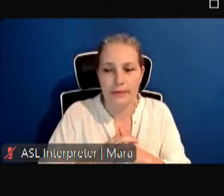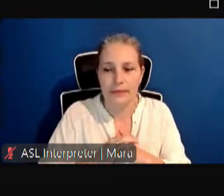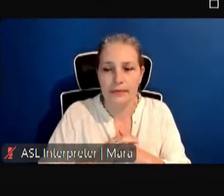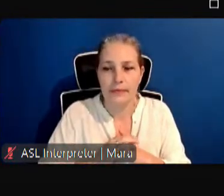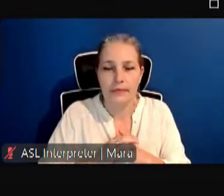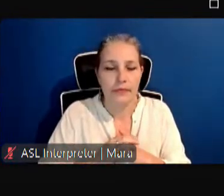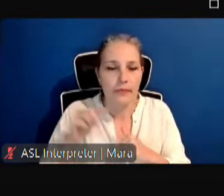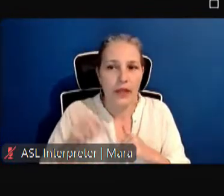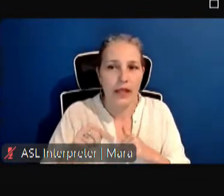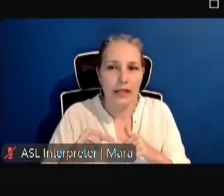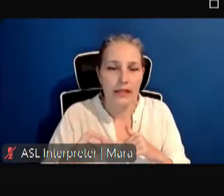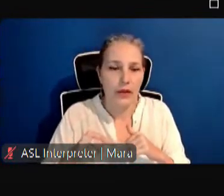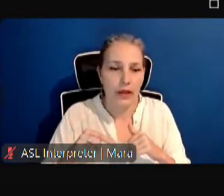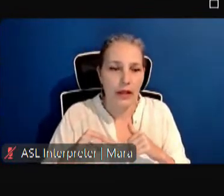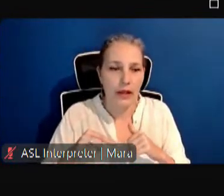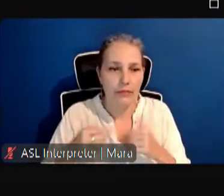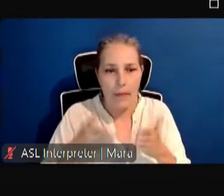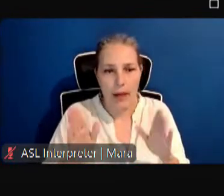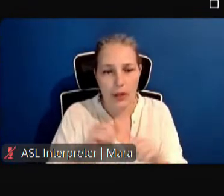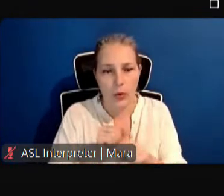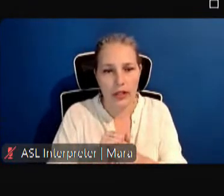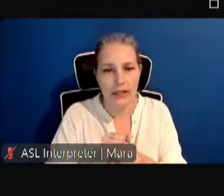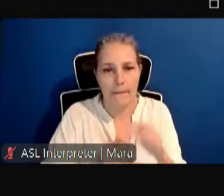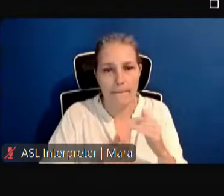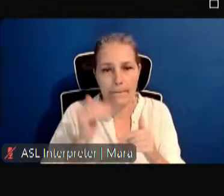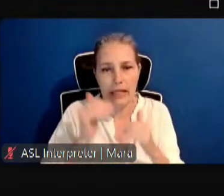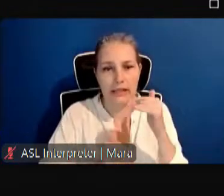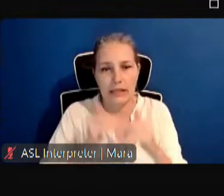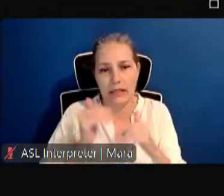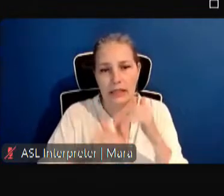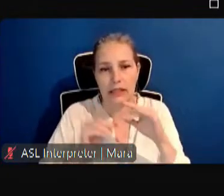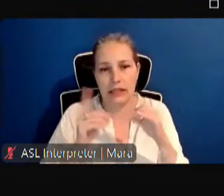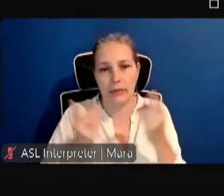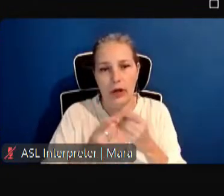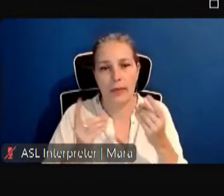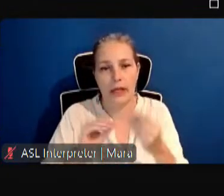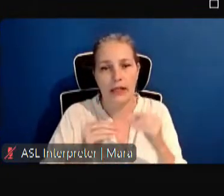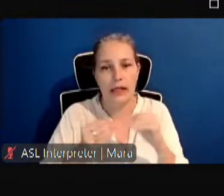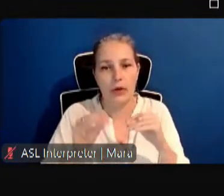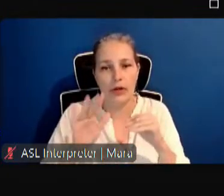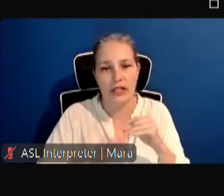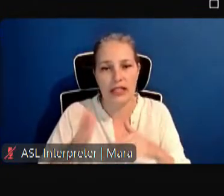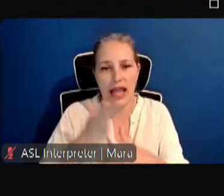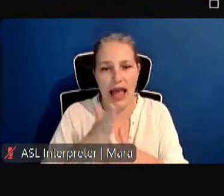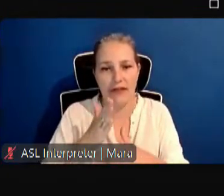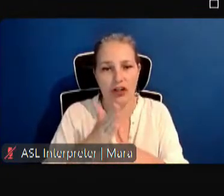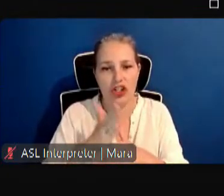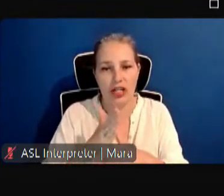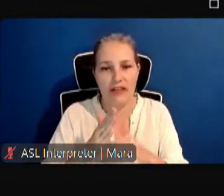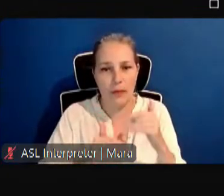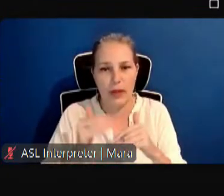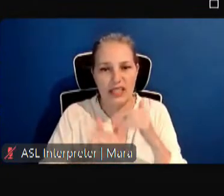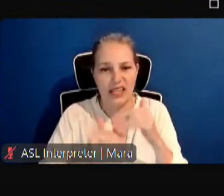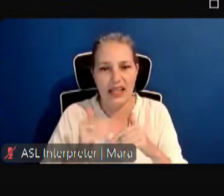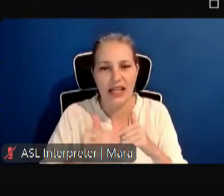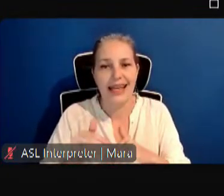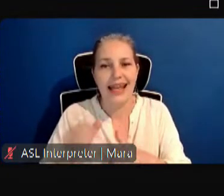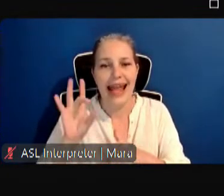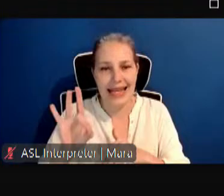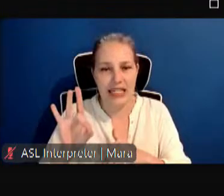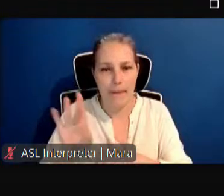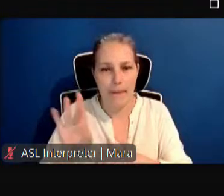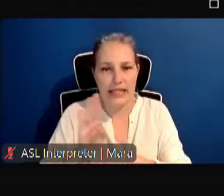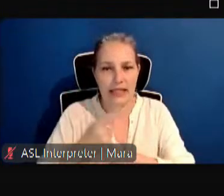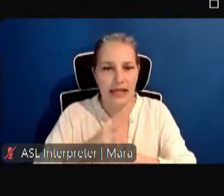these are the Public Works Building Department numbers. And building are averaging 8 business days for initial reviews and 2 business